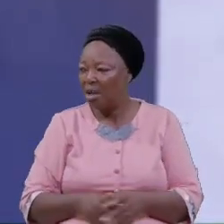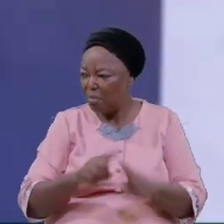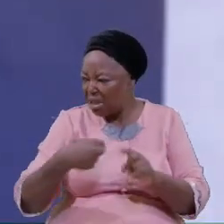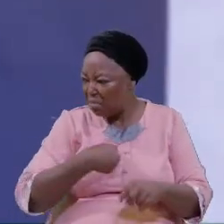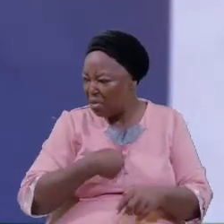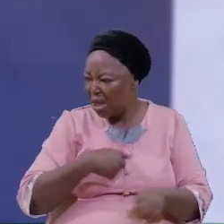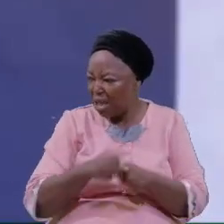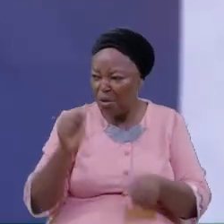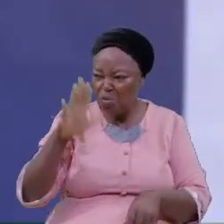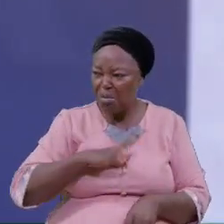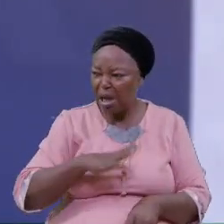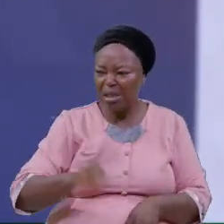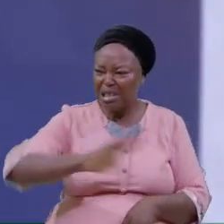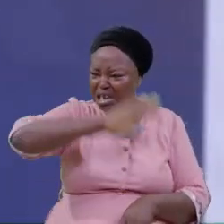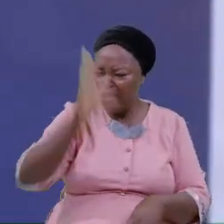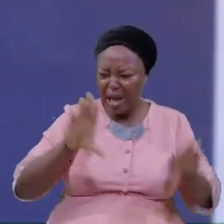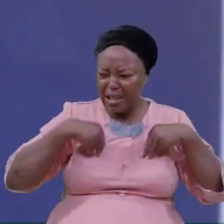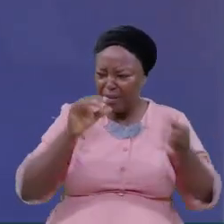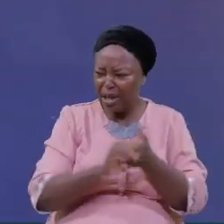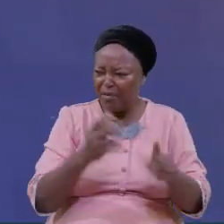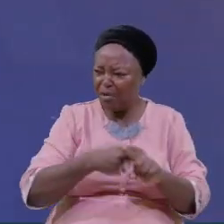never take that from any man.